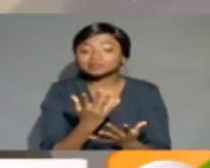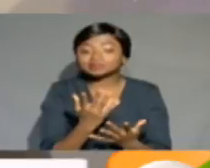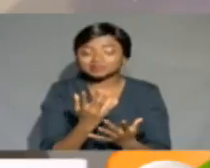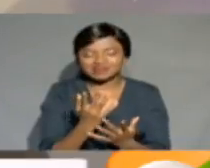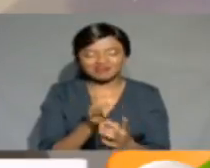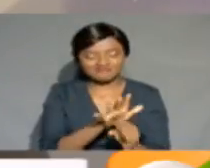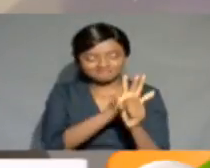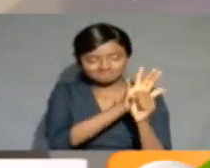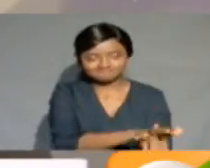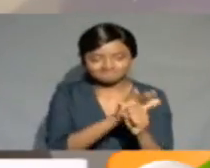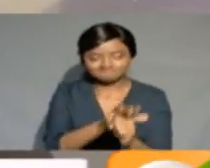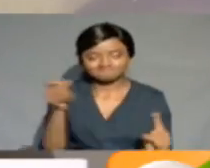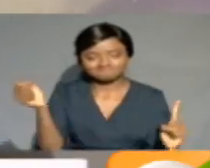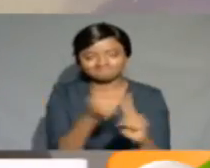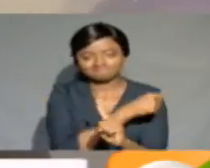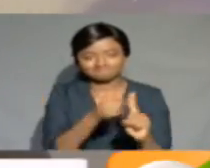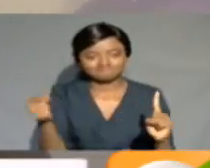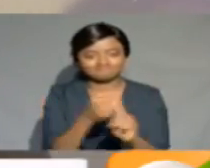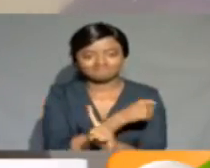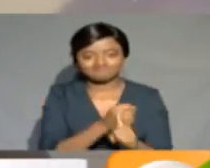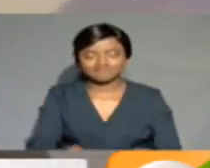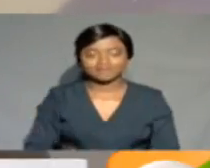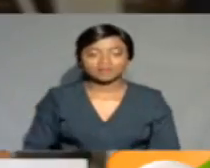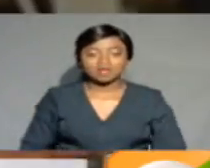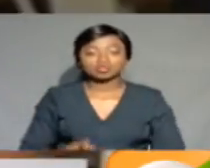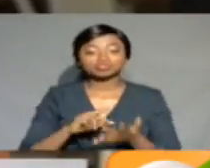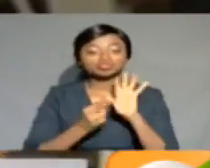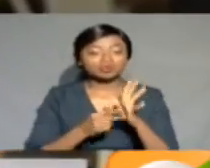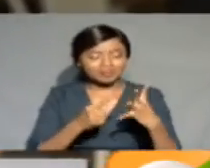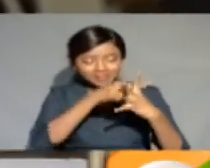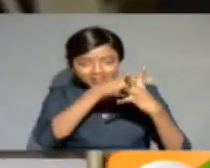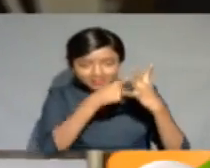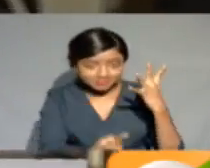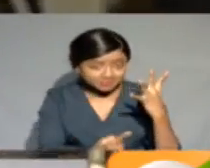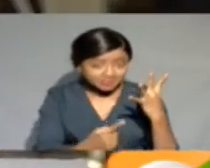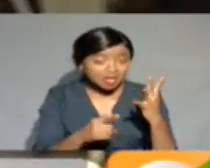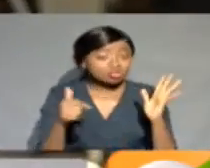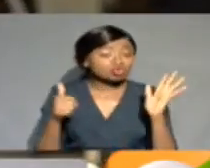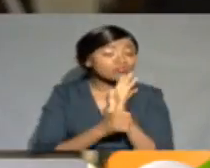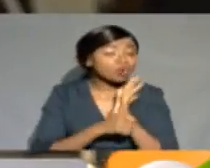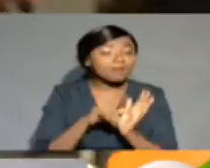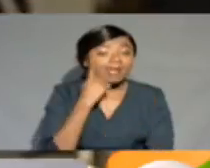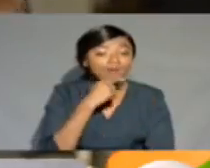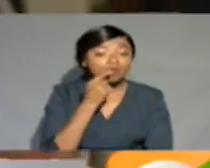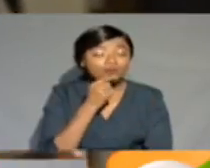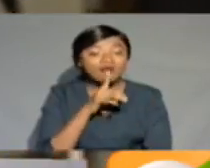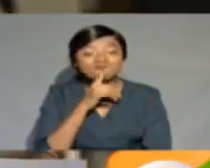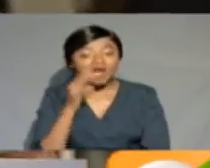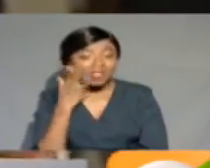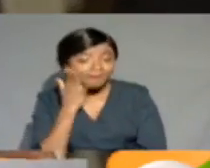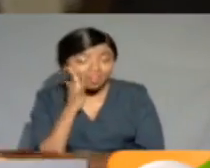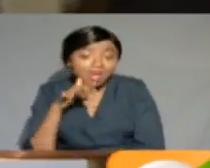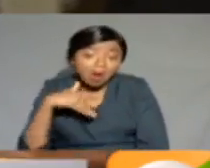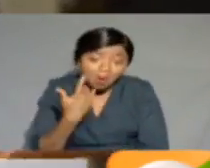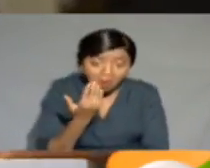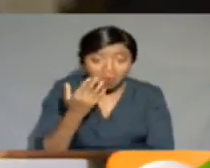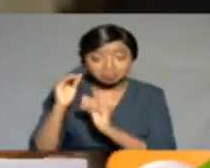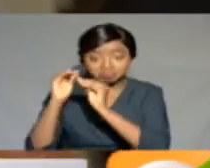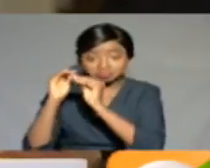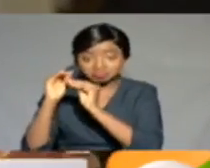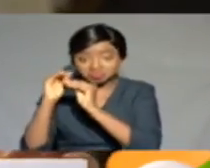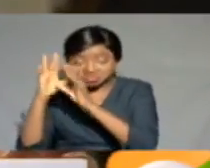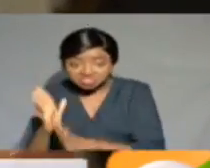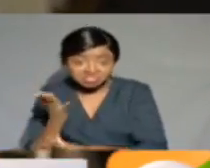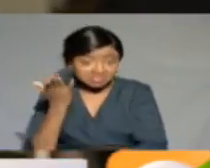go into bullying. So from the psychology perspective, is this a breakdown in the school administration or parental guidance? Because there are those who are